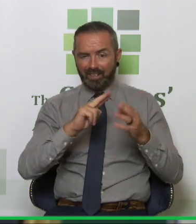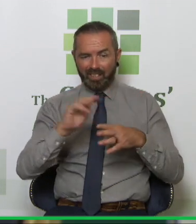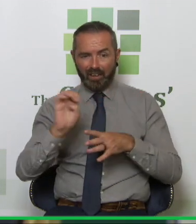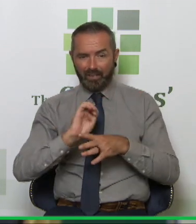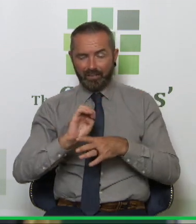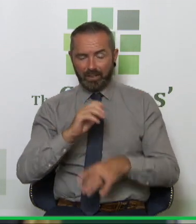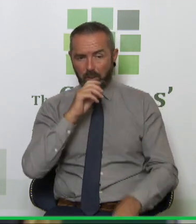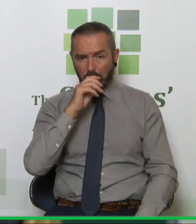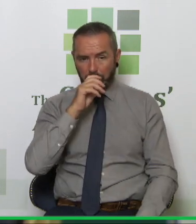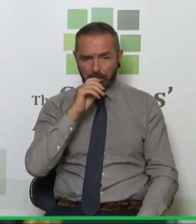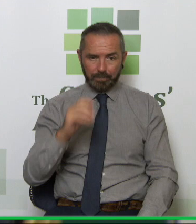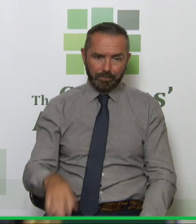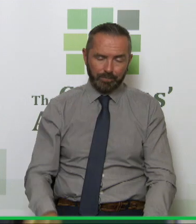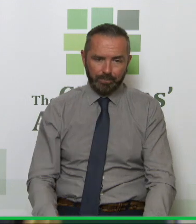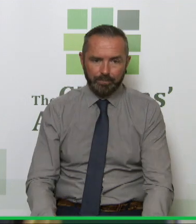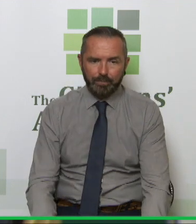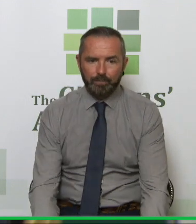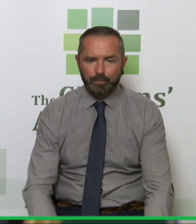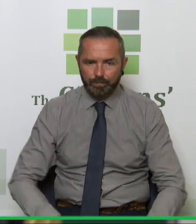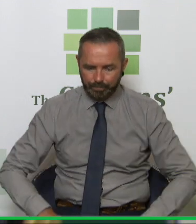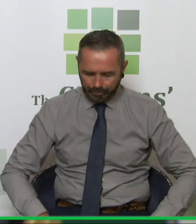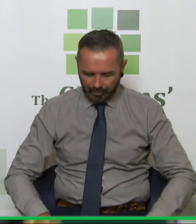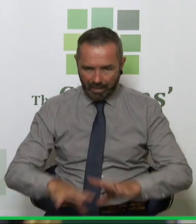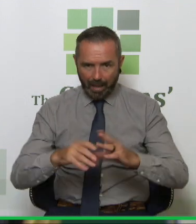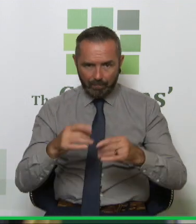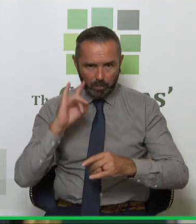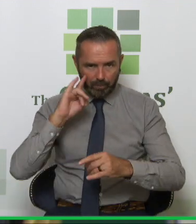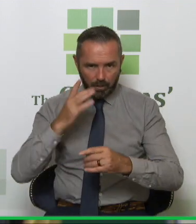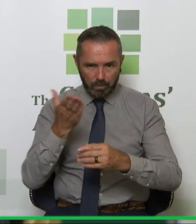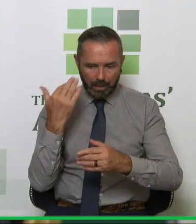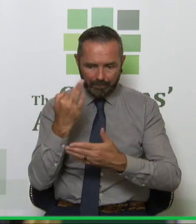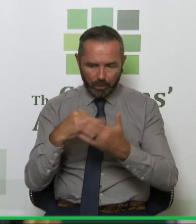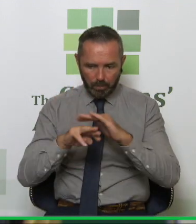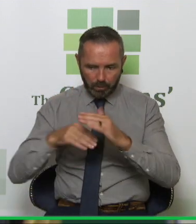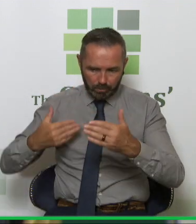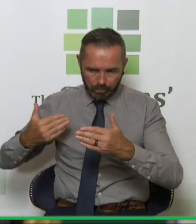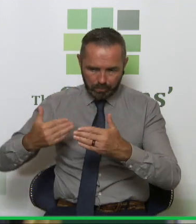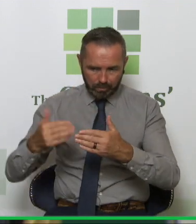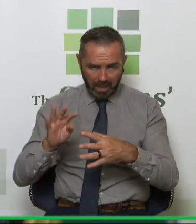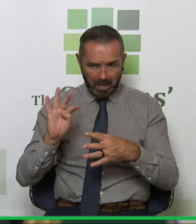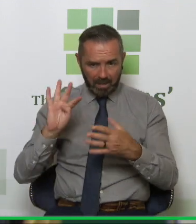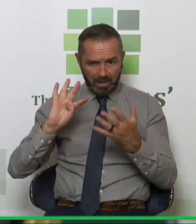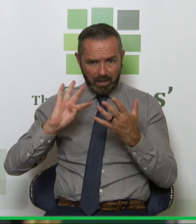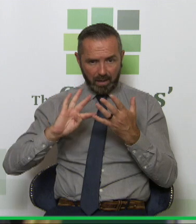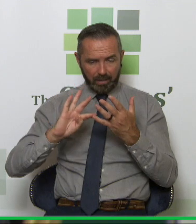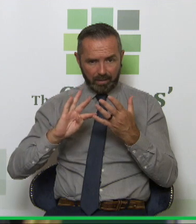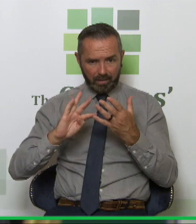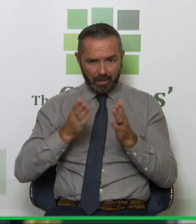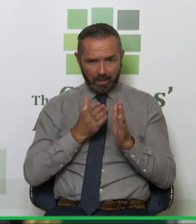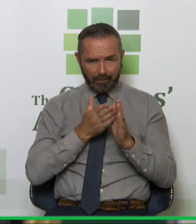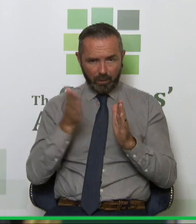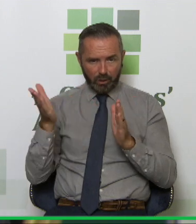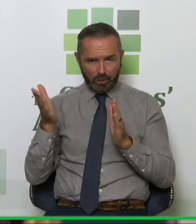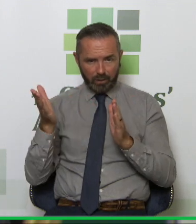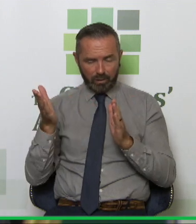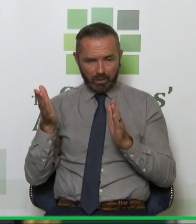scale from everything we've heard here in the last few months at this stage. So I'm going to put that to you as well